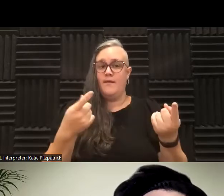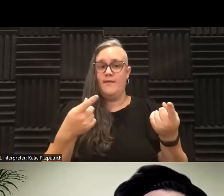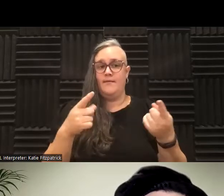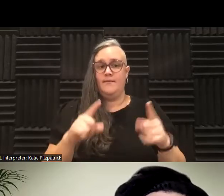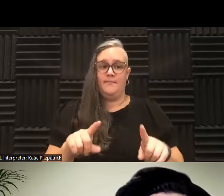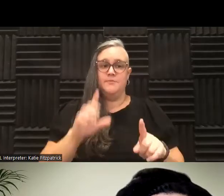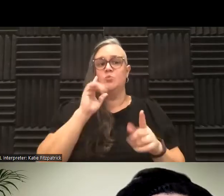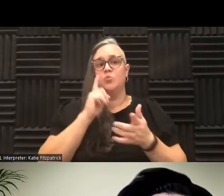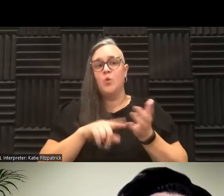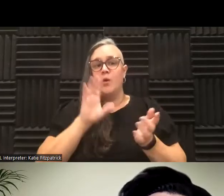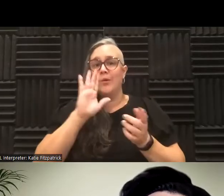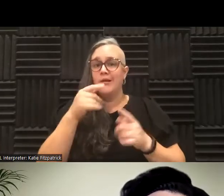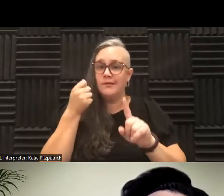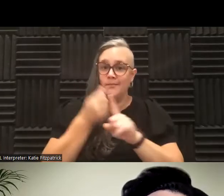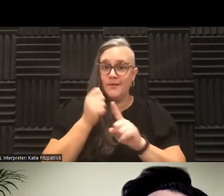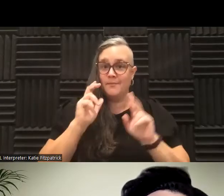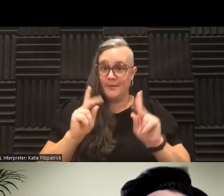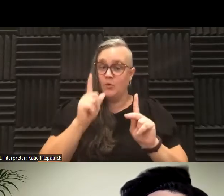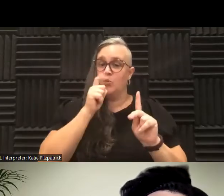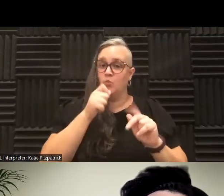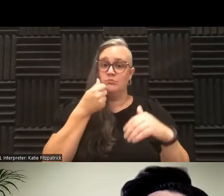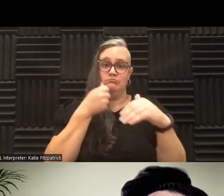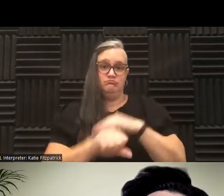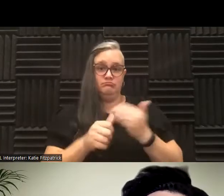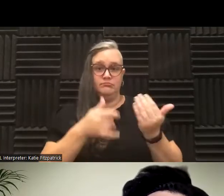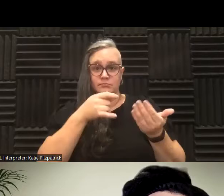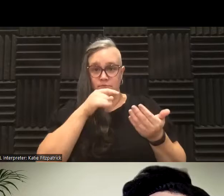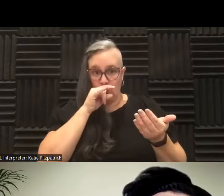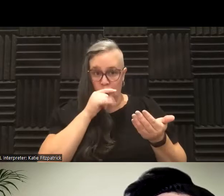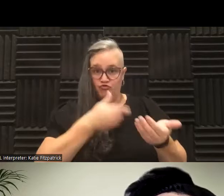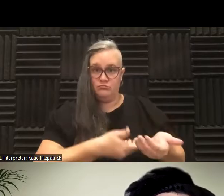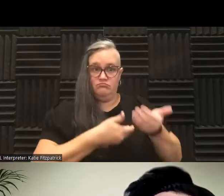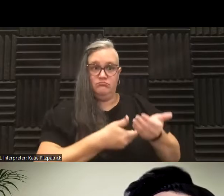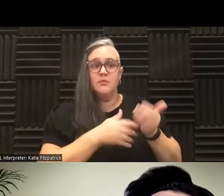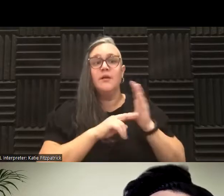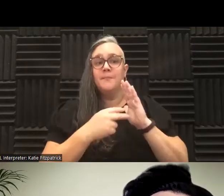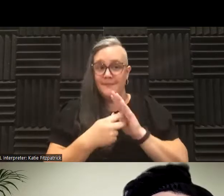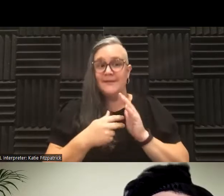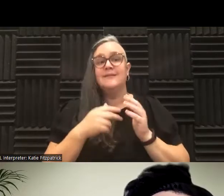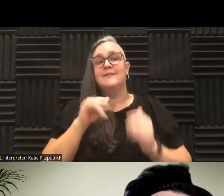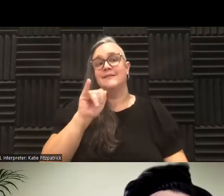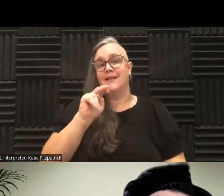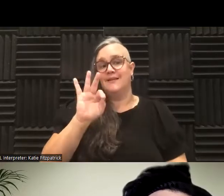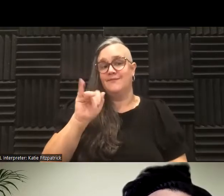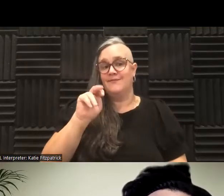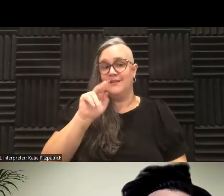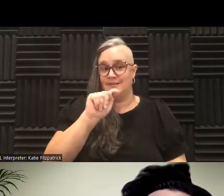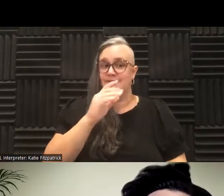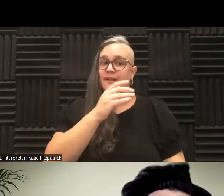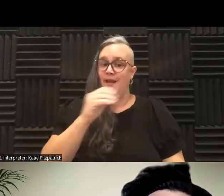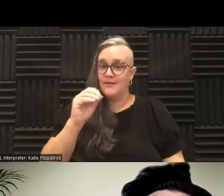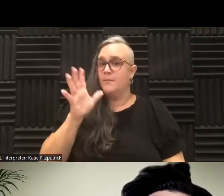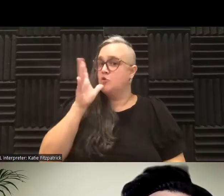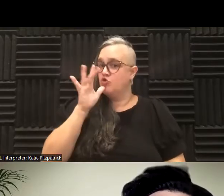that are delivering children. So that is infant and maternal mortality. So